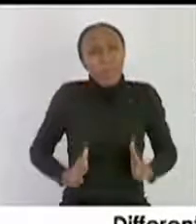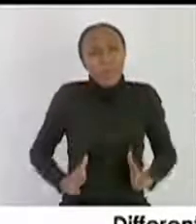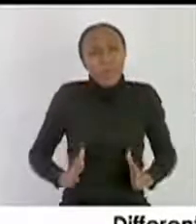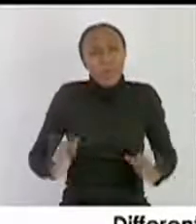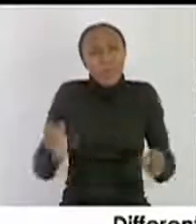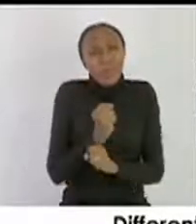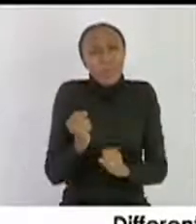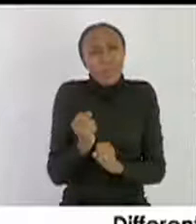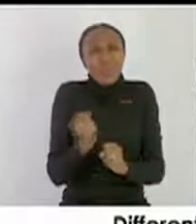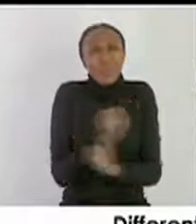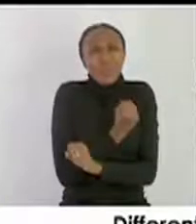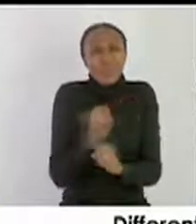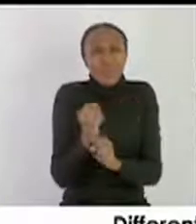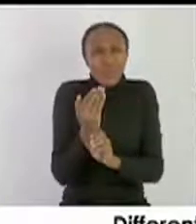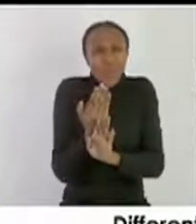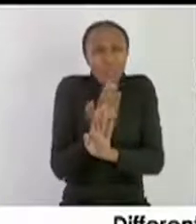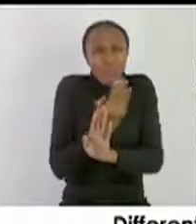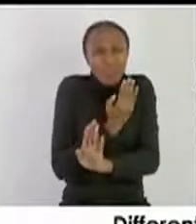me say our